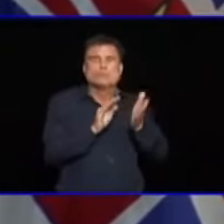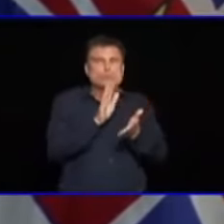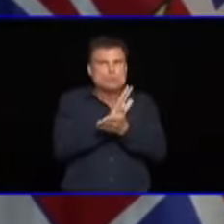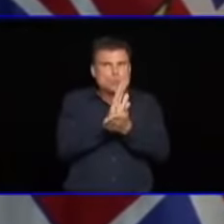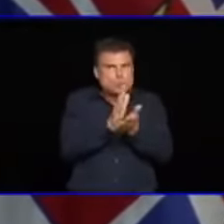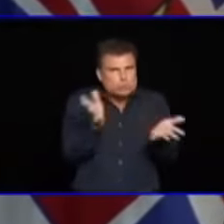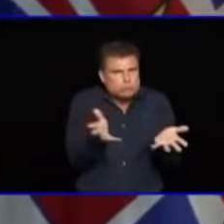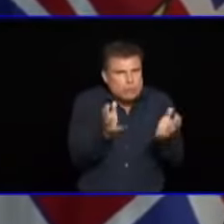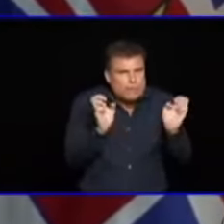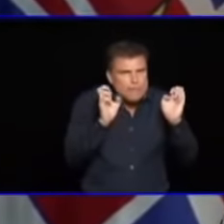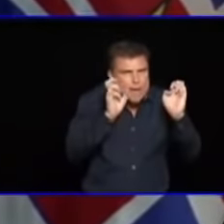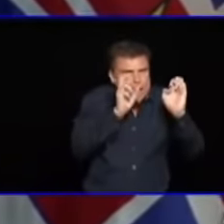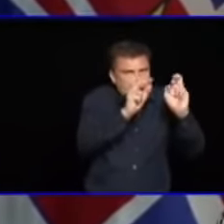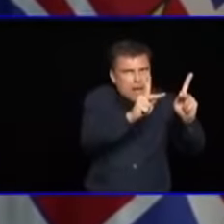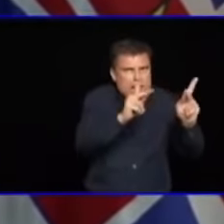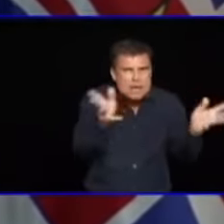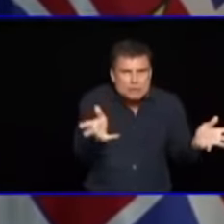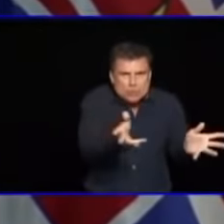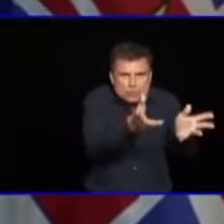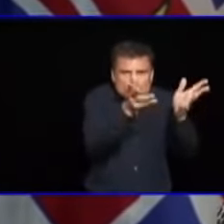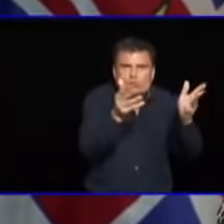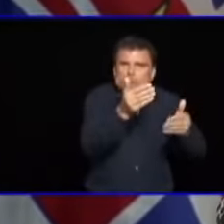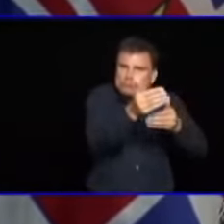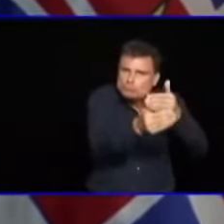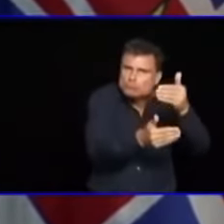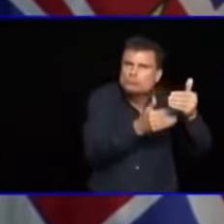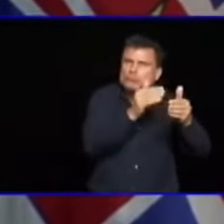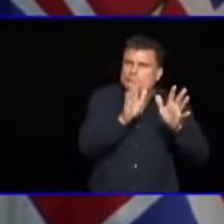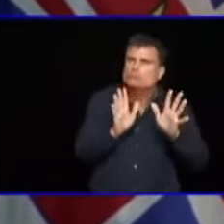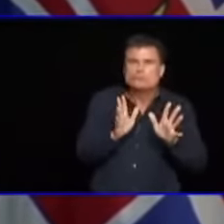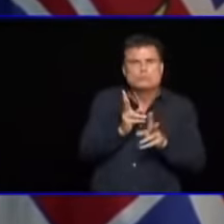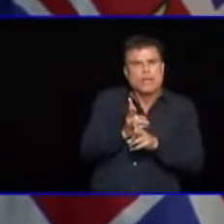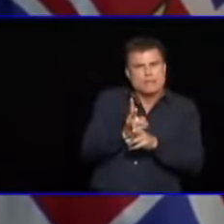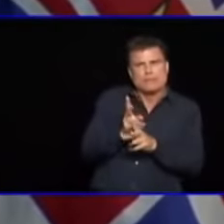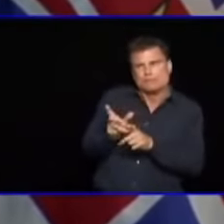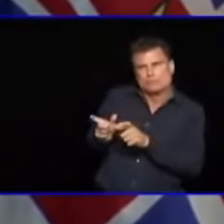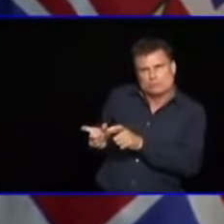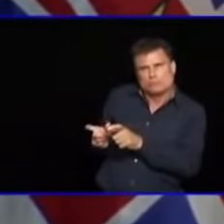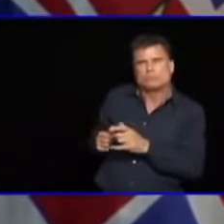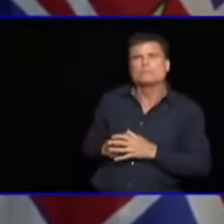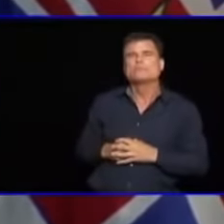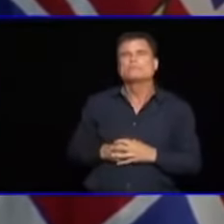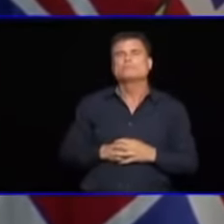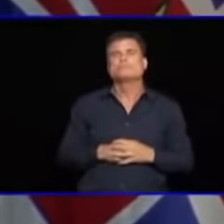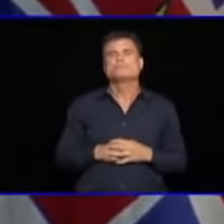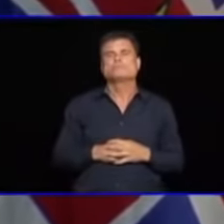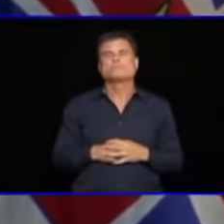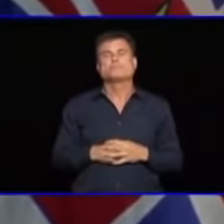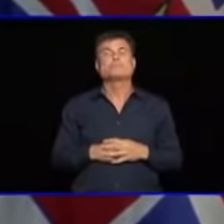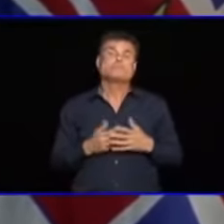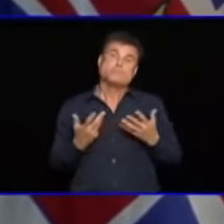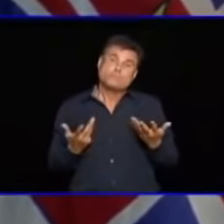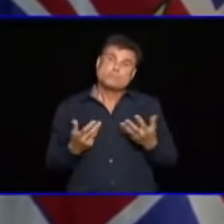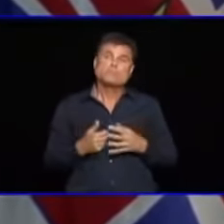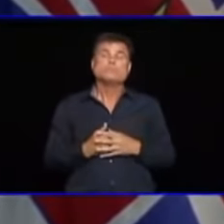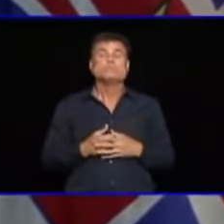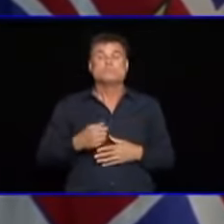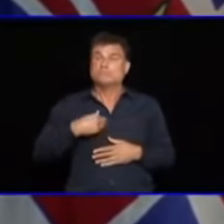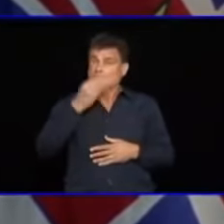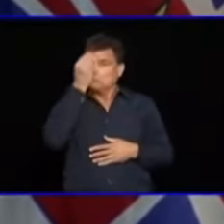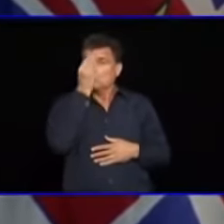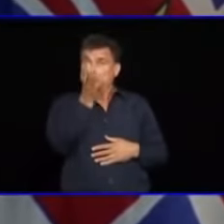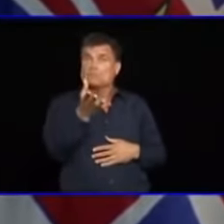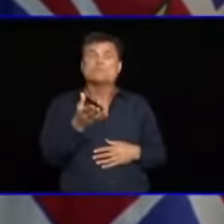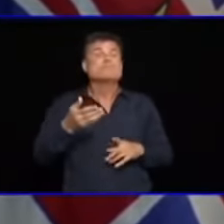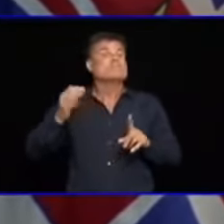to get schools going again. So what we need to do, and we've always said, we want to be as close to the line